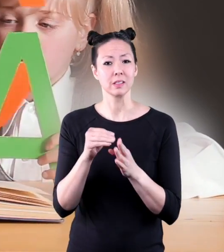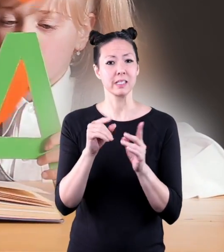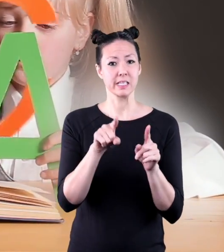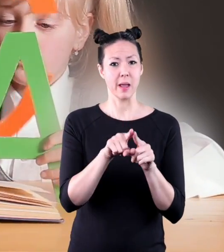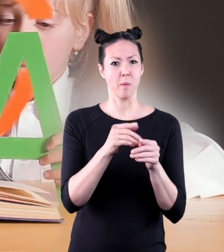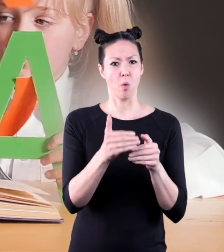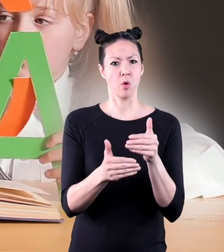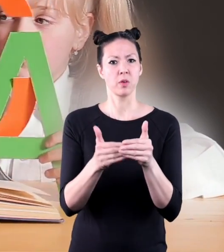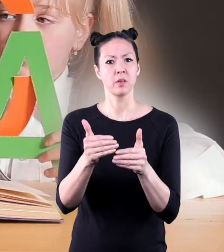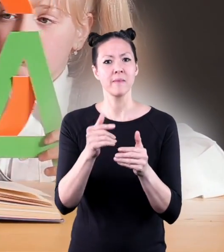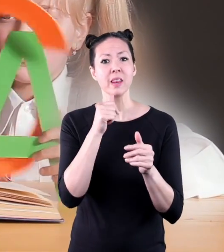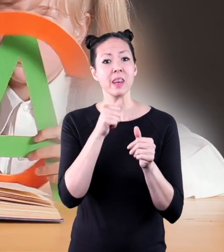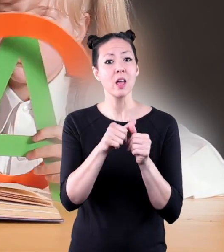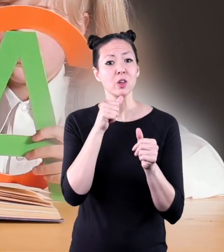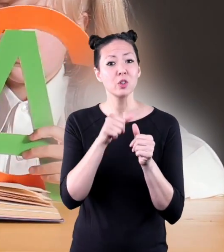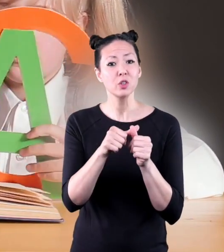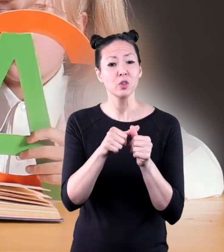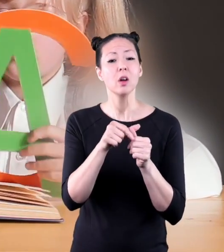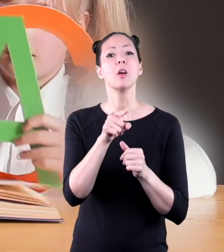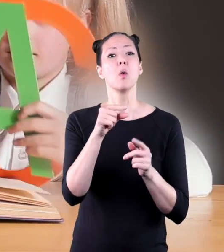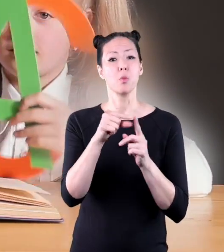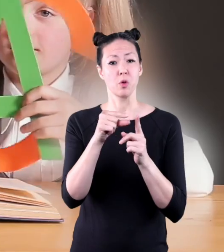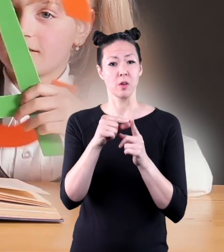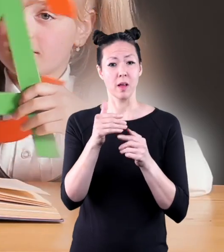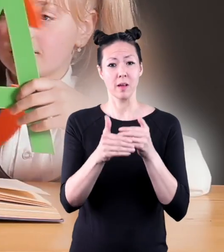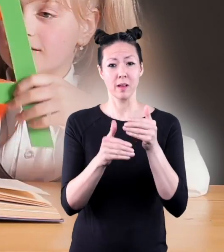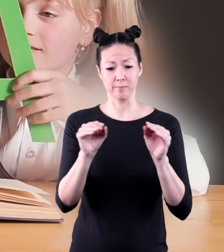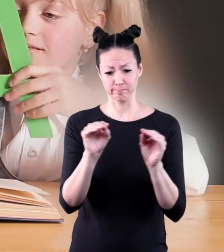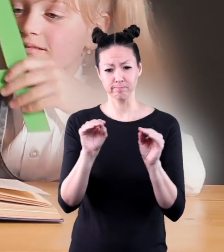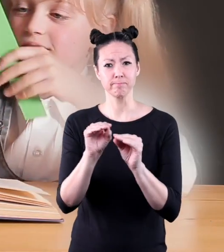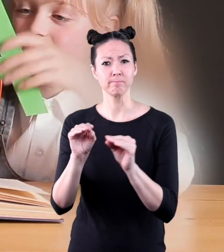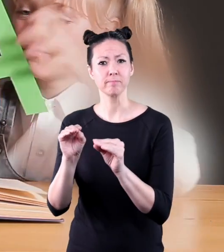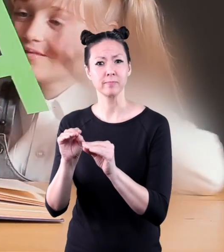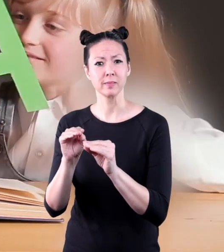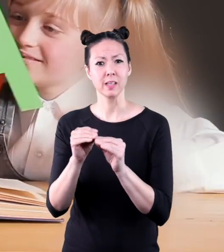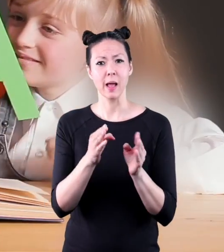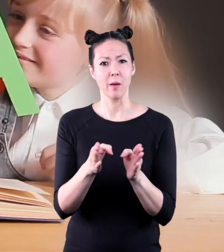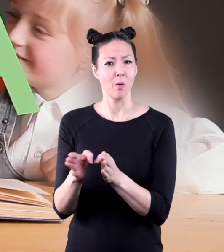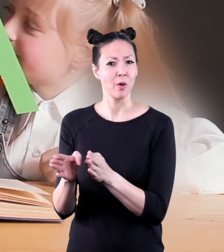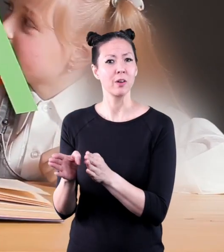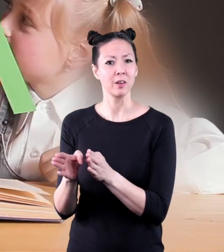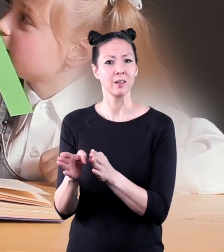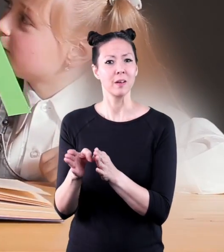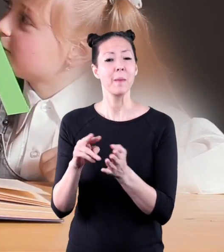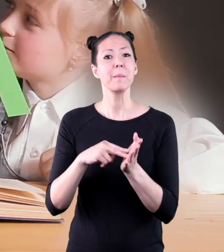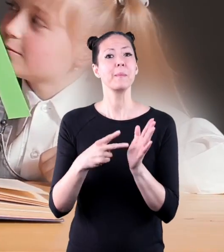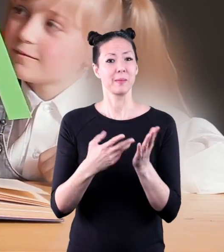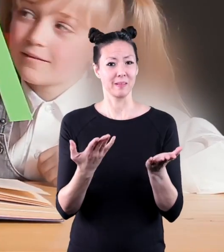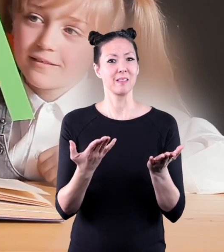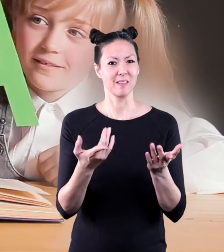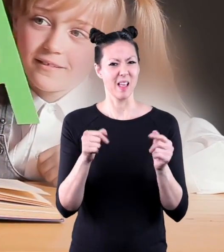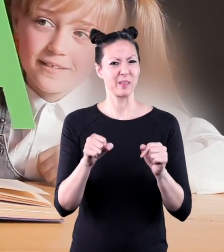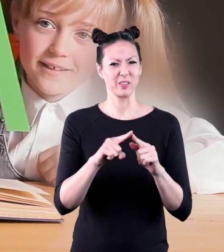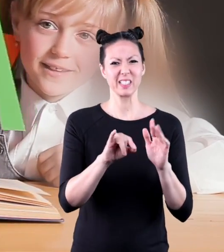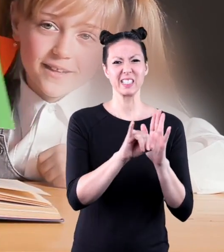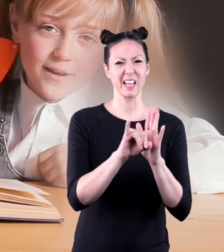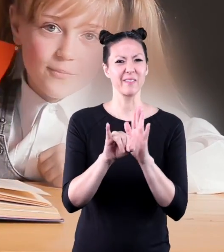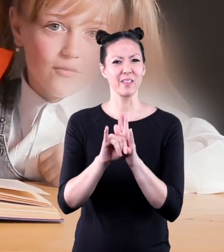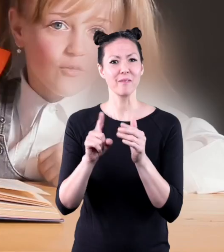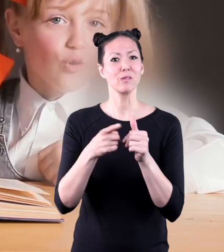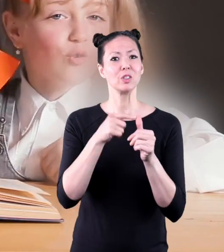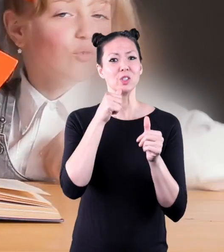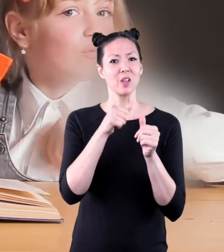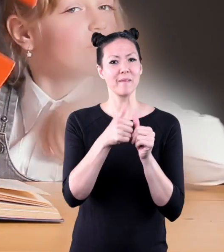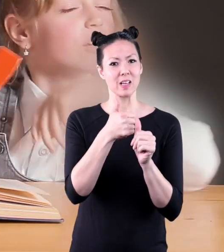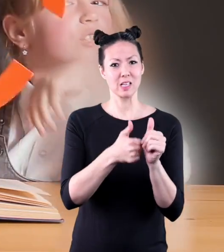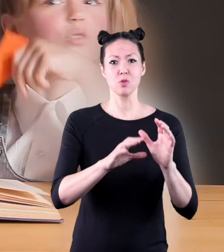as the letters of the alphabet. In other words, being able to put them into alphabetical order means being able to identify the first